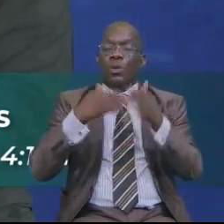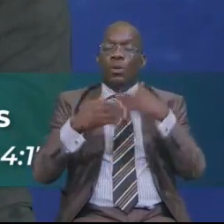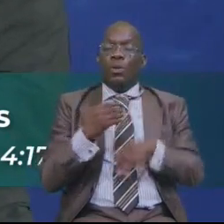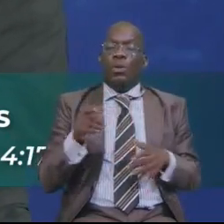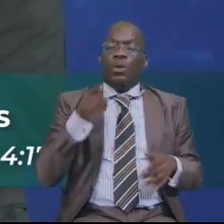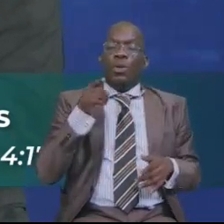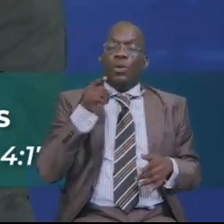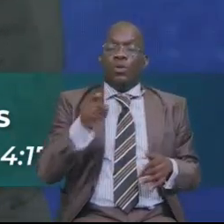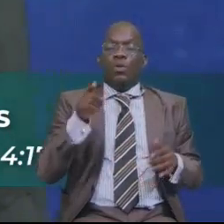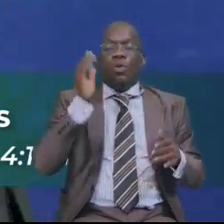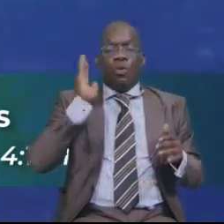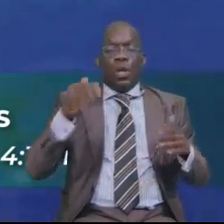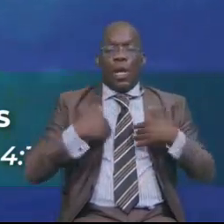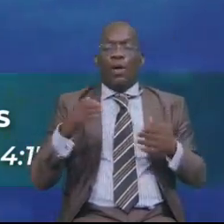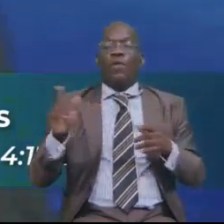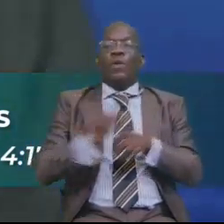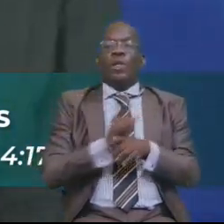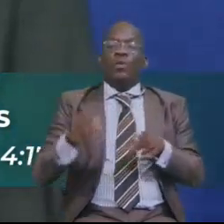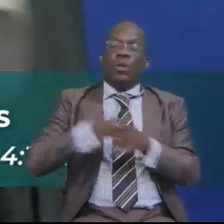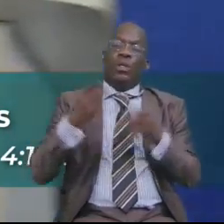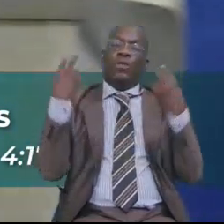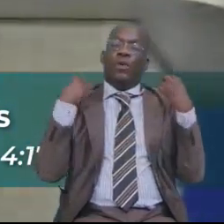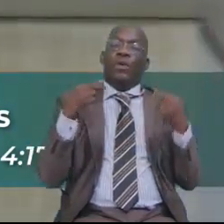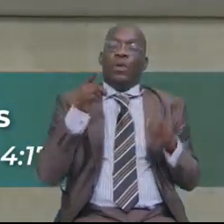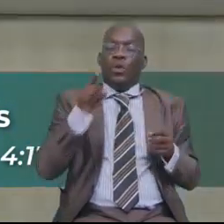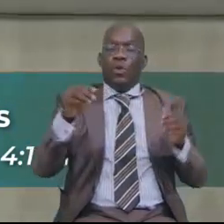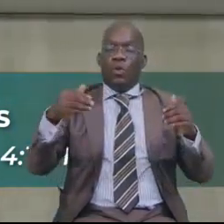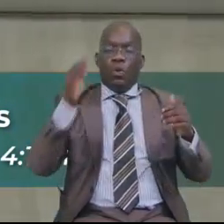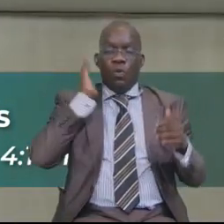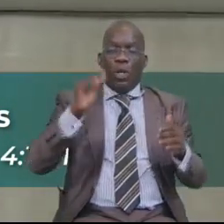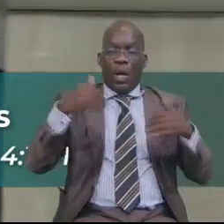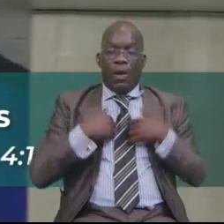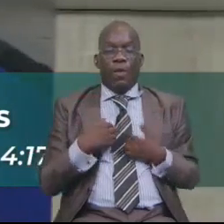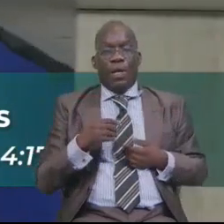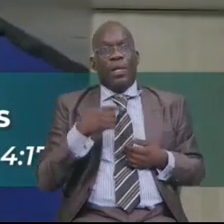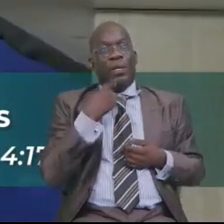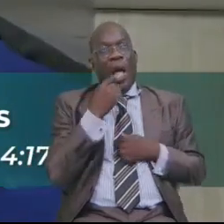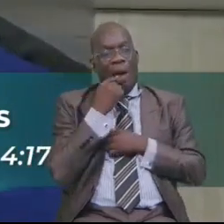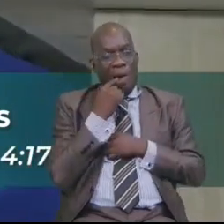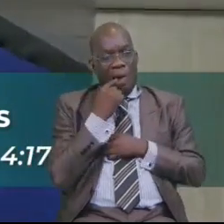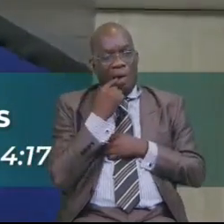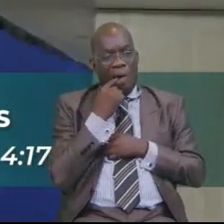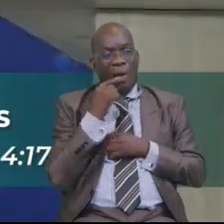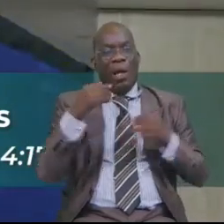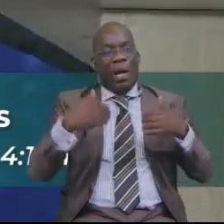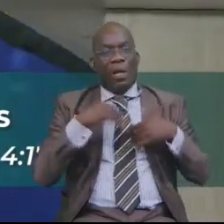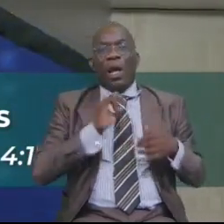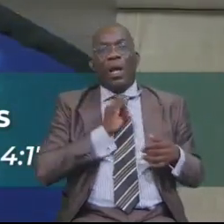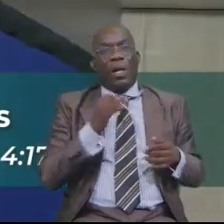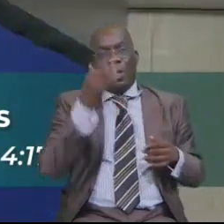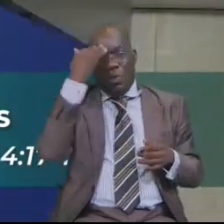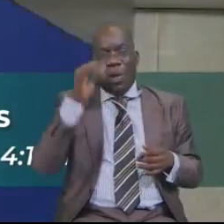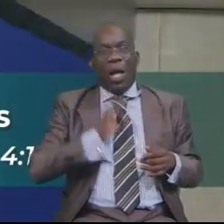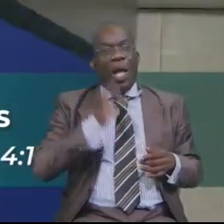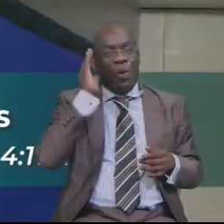labored in vain. You would have, on the last day, you say, had I known, I would have told them that